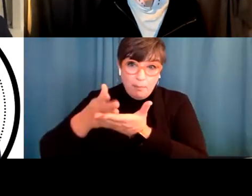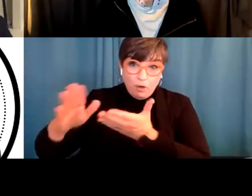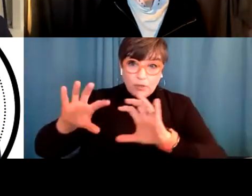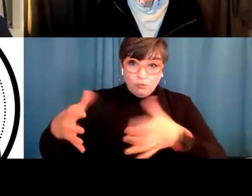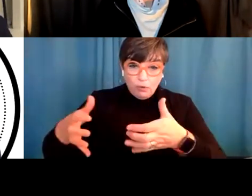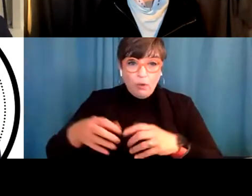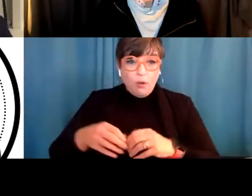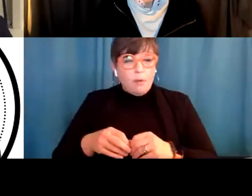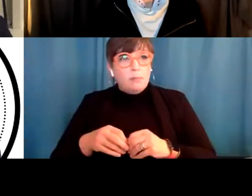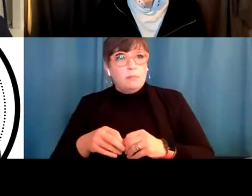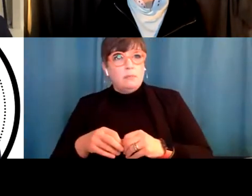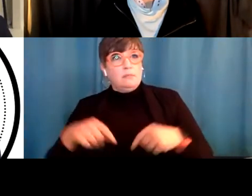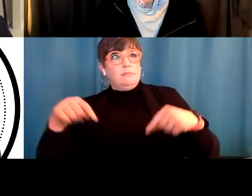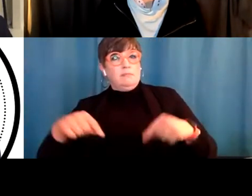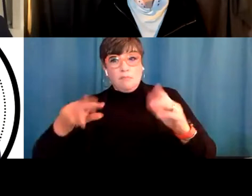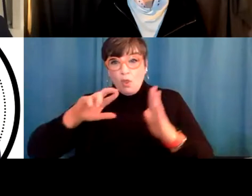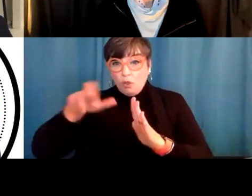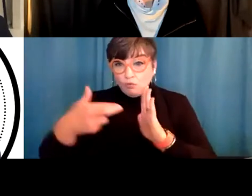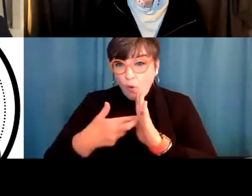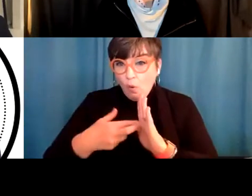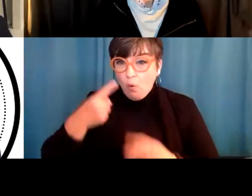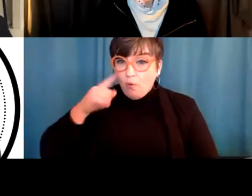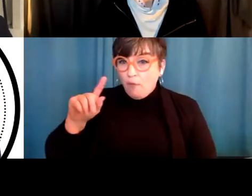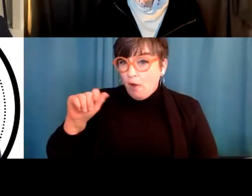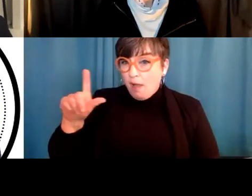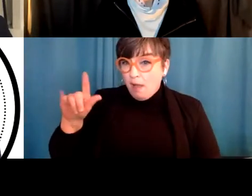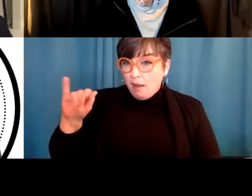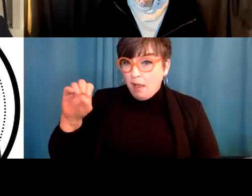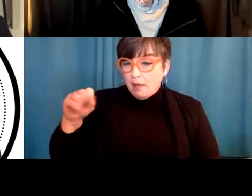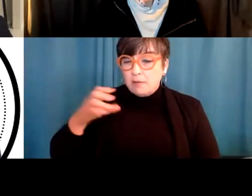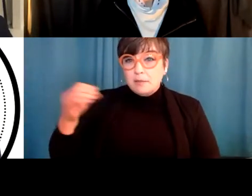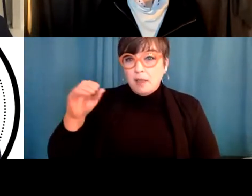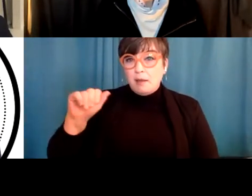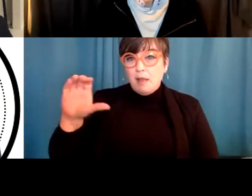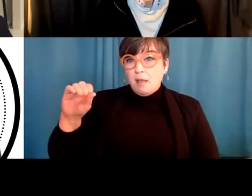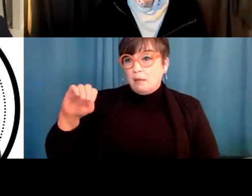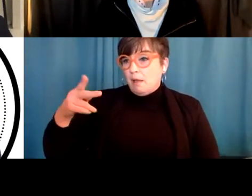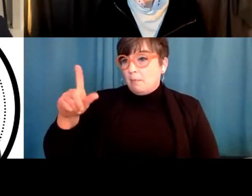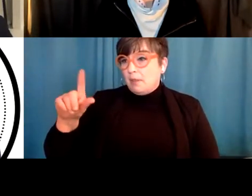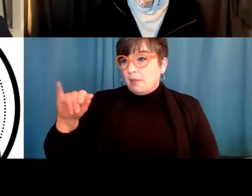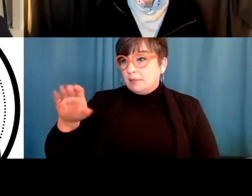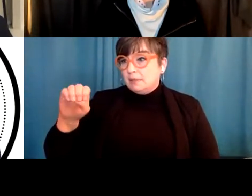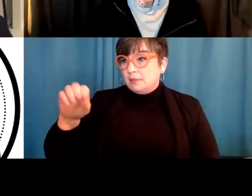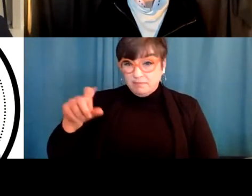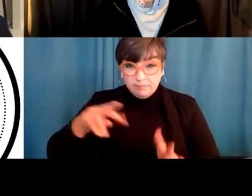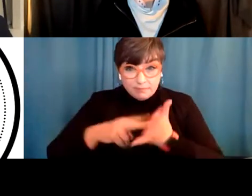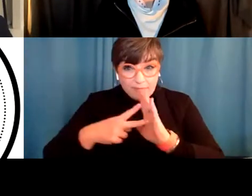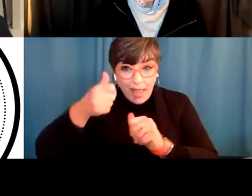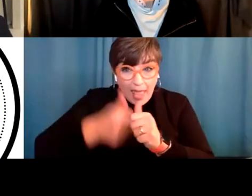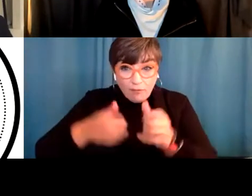for allies and accomplices, that not everyone can have these conversations and not